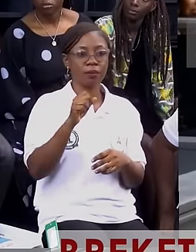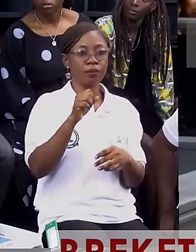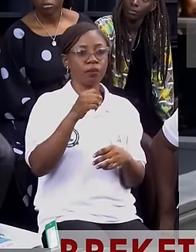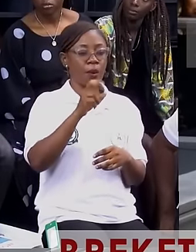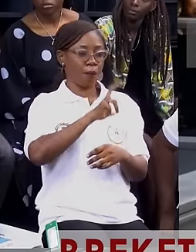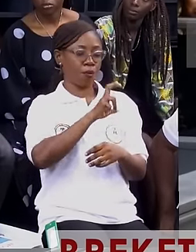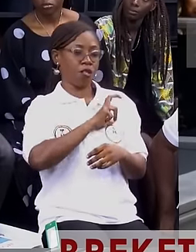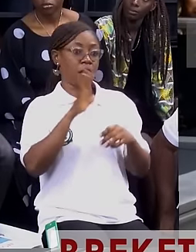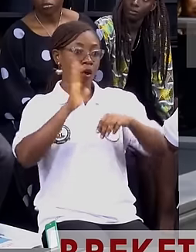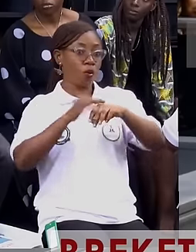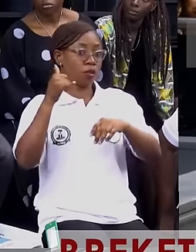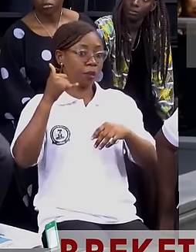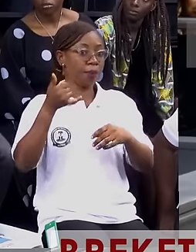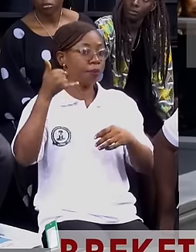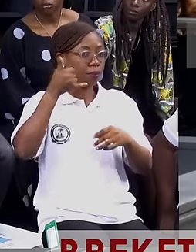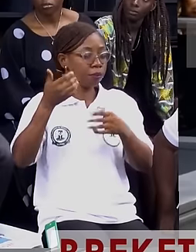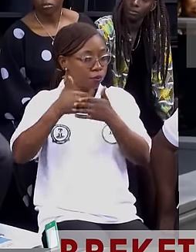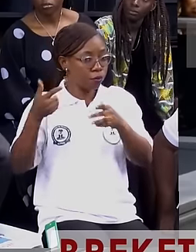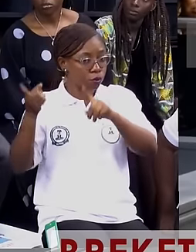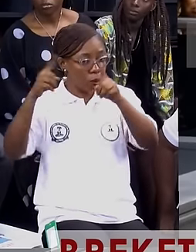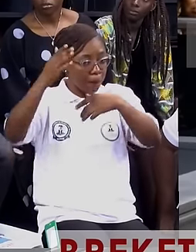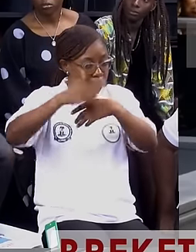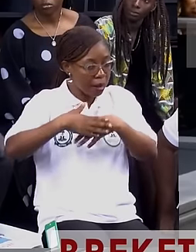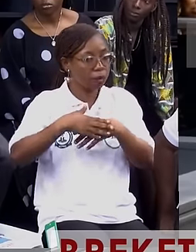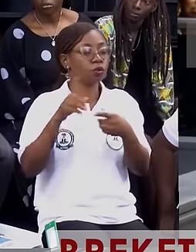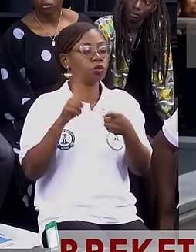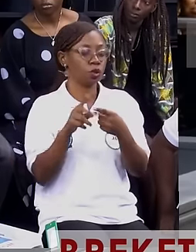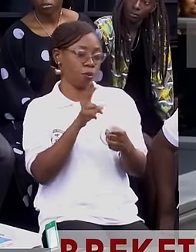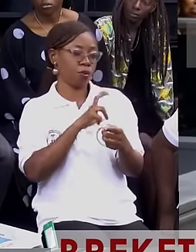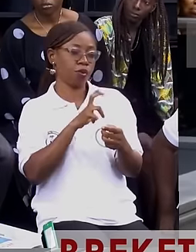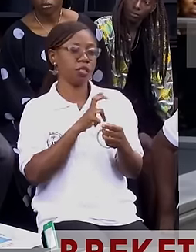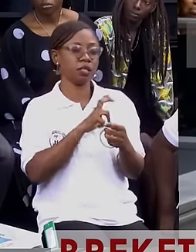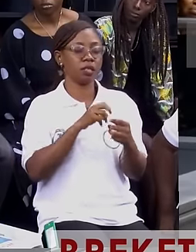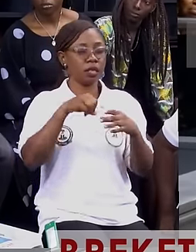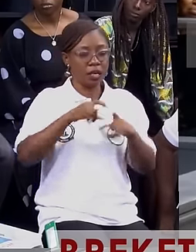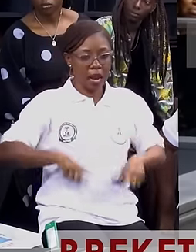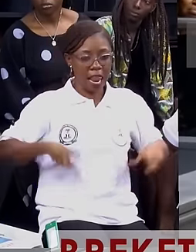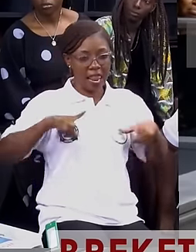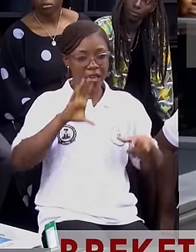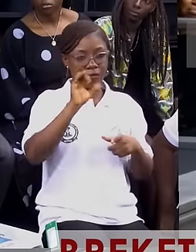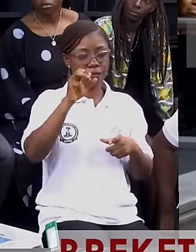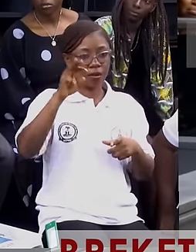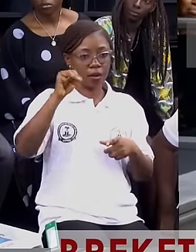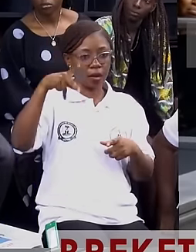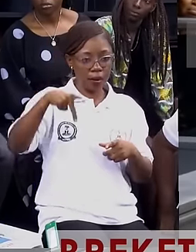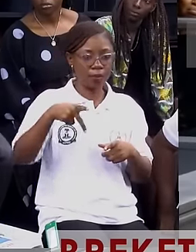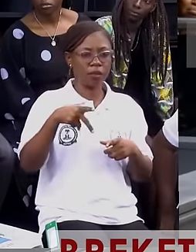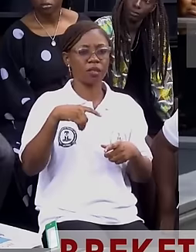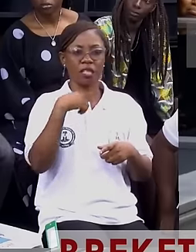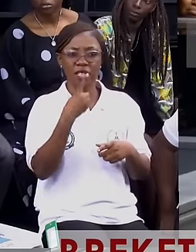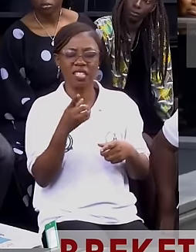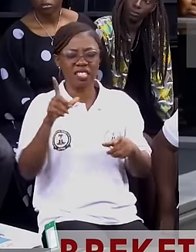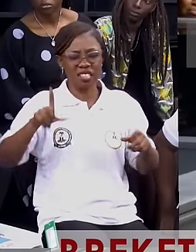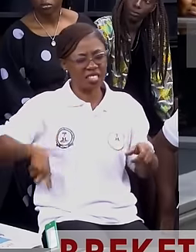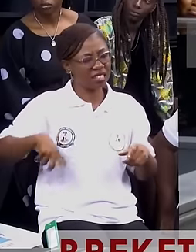that called him that he should come back to the police station at Life Camp, he now said it's late, that he cannot come